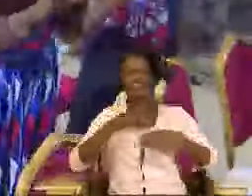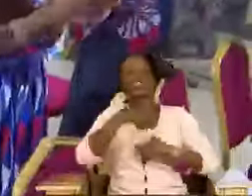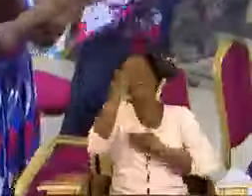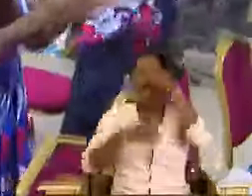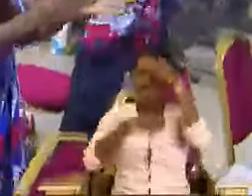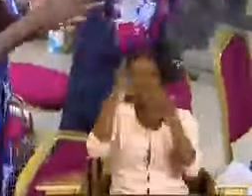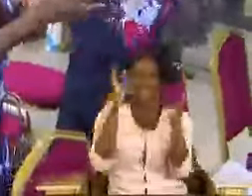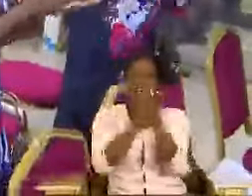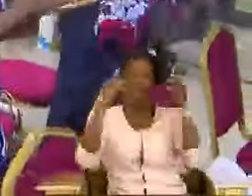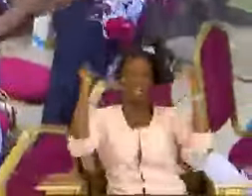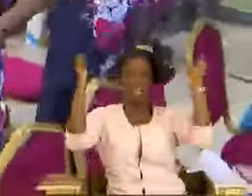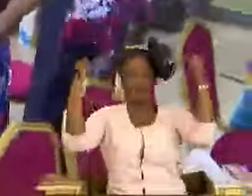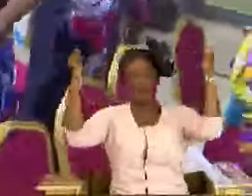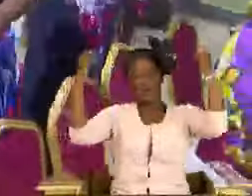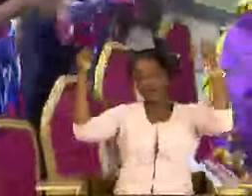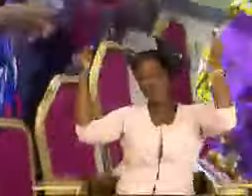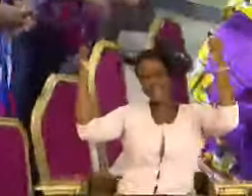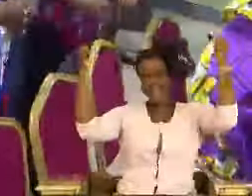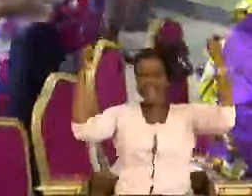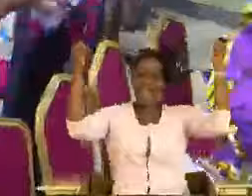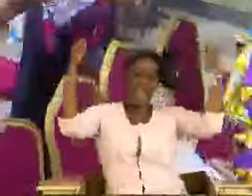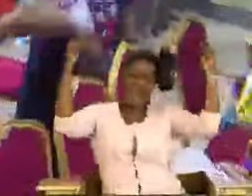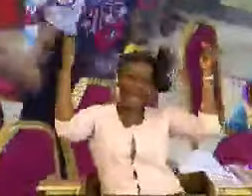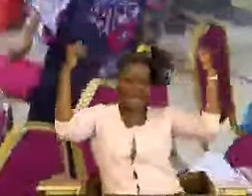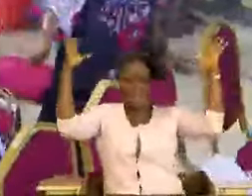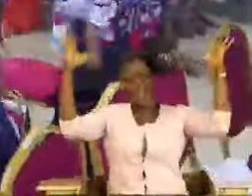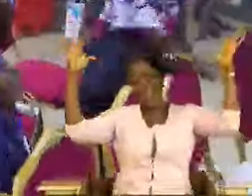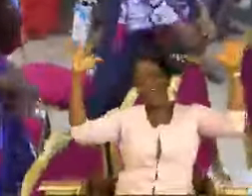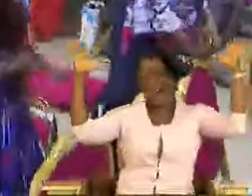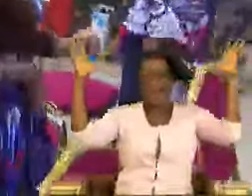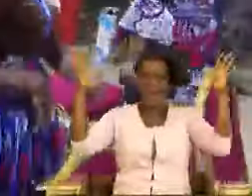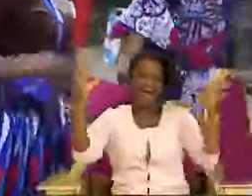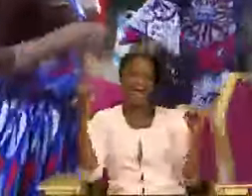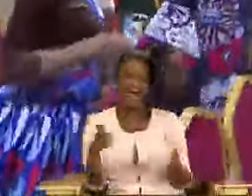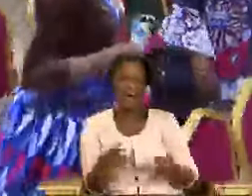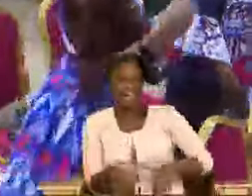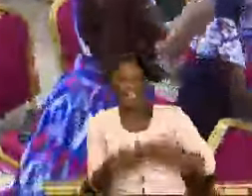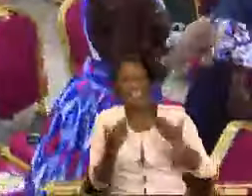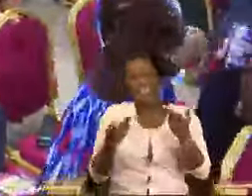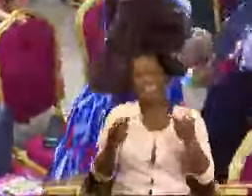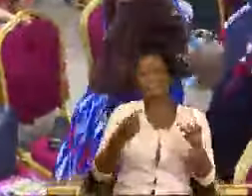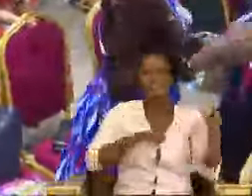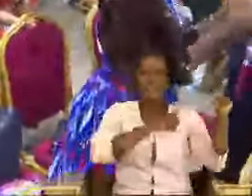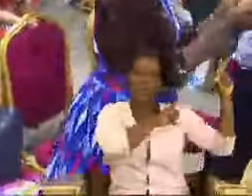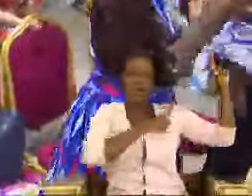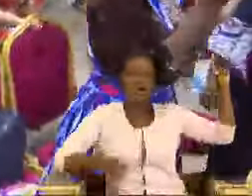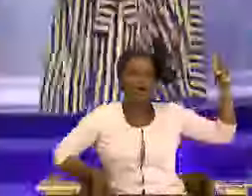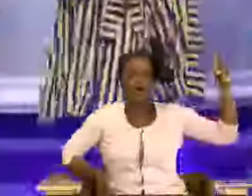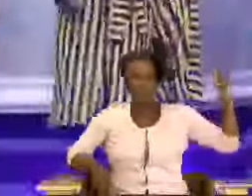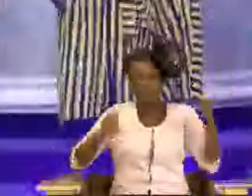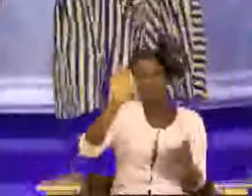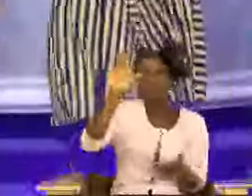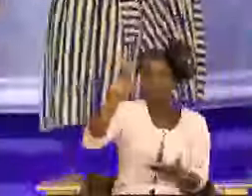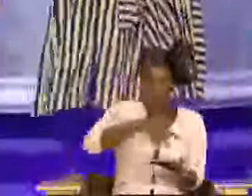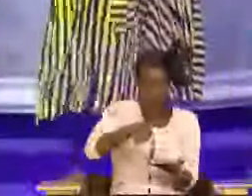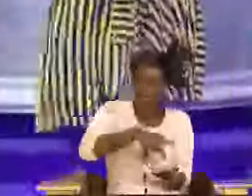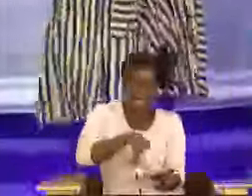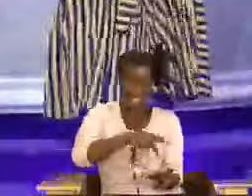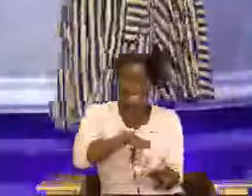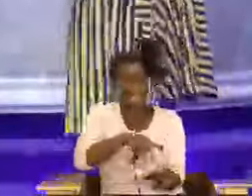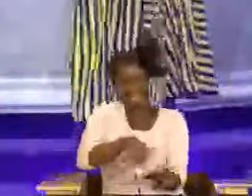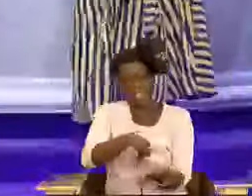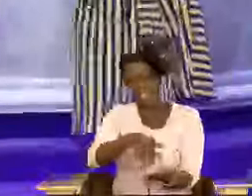hallelujah come on give the Lord your dance this morning come on at